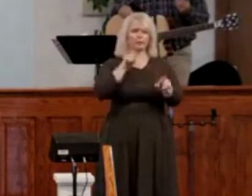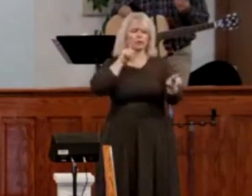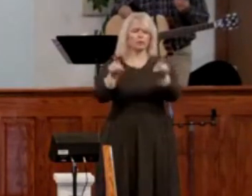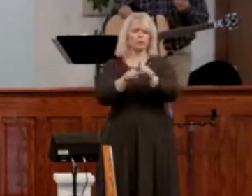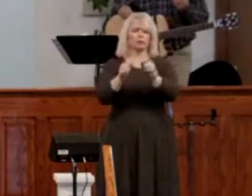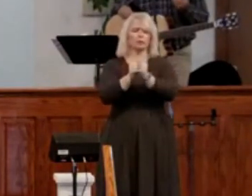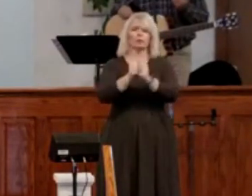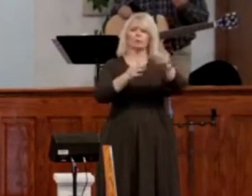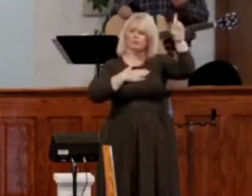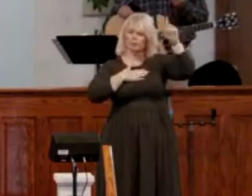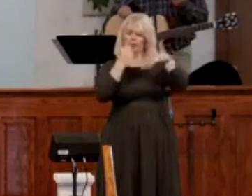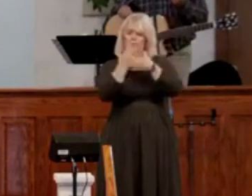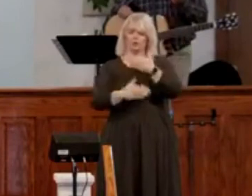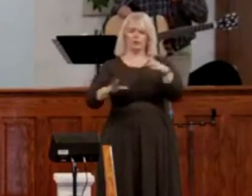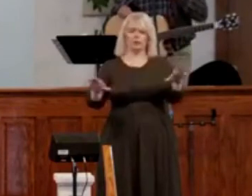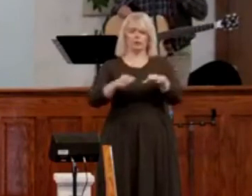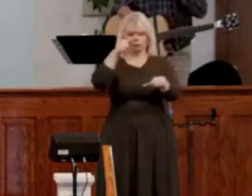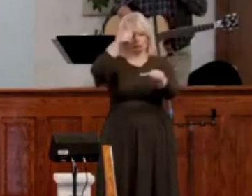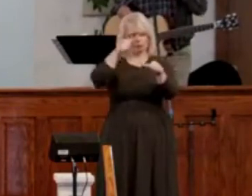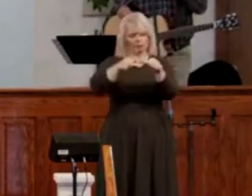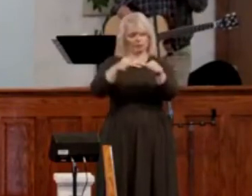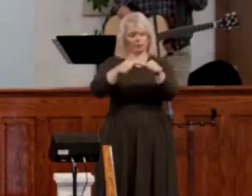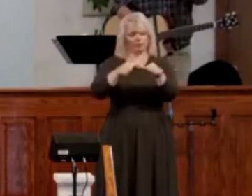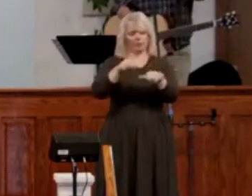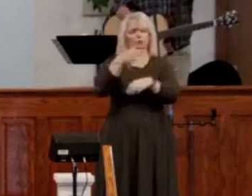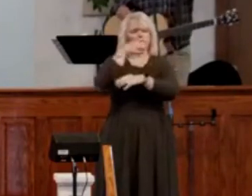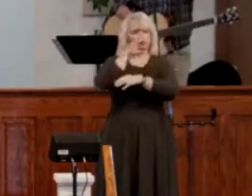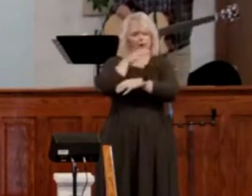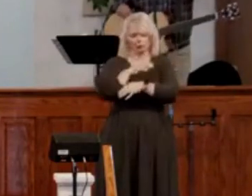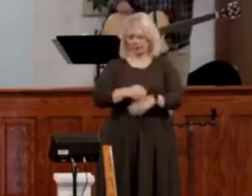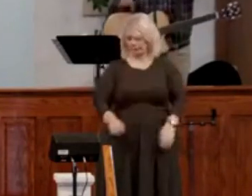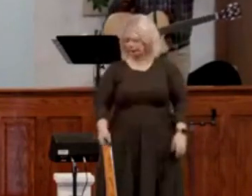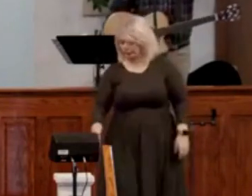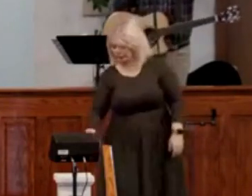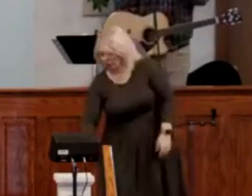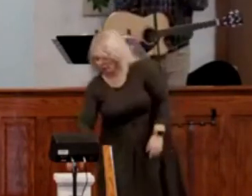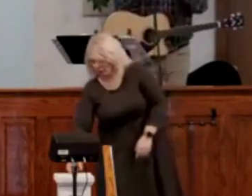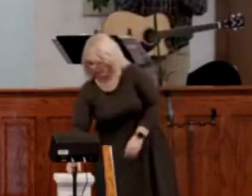blood. Do this in remembrance of me as often as you drink it."